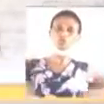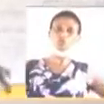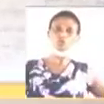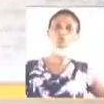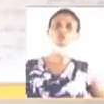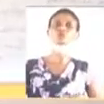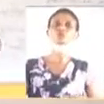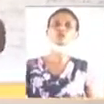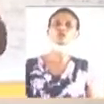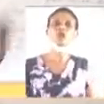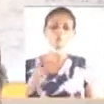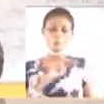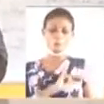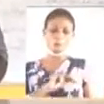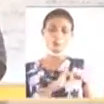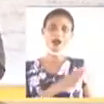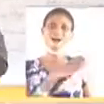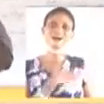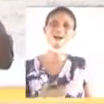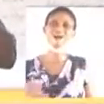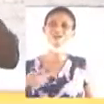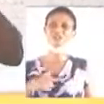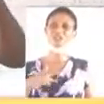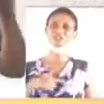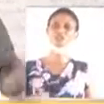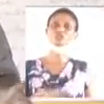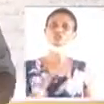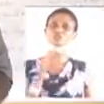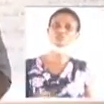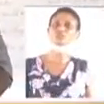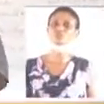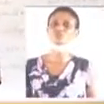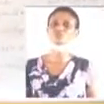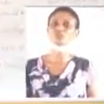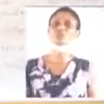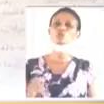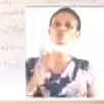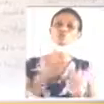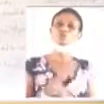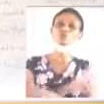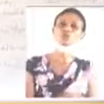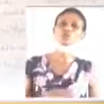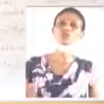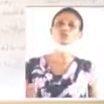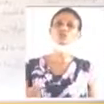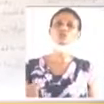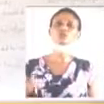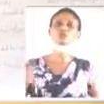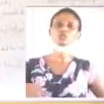Our ministers, whether in church or in the mosque, should be able to tell the youth,